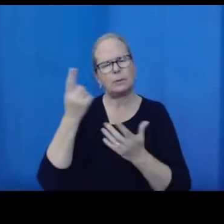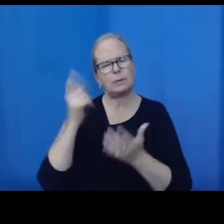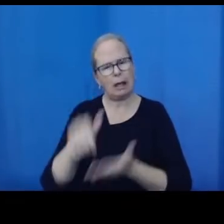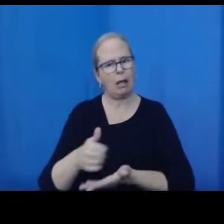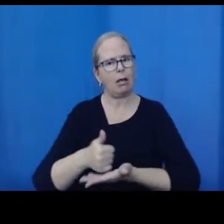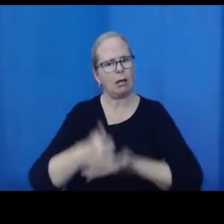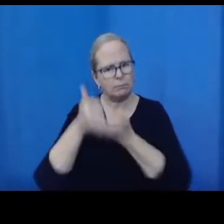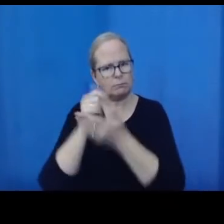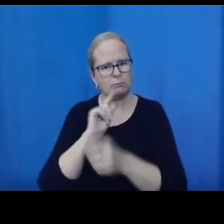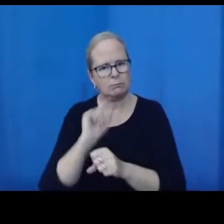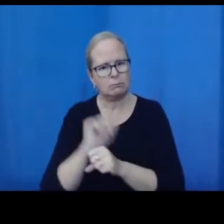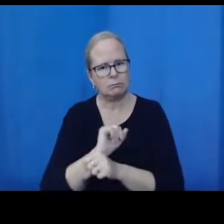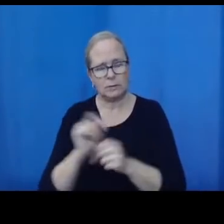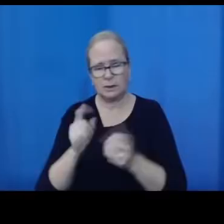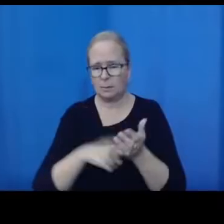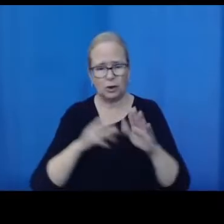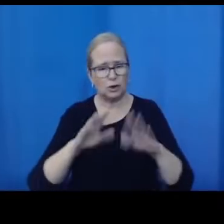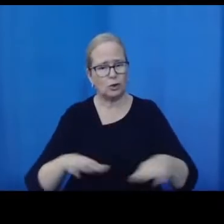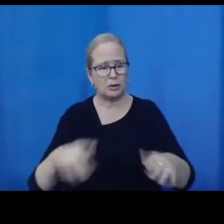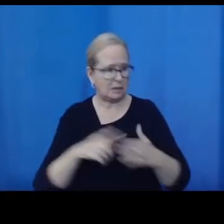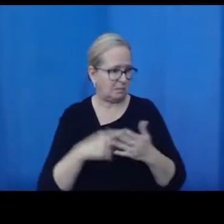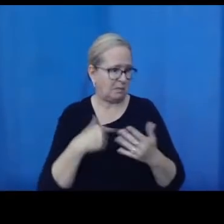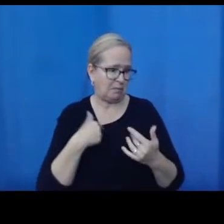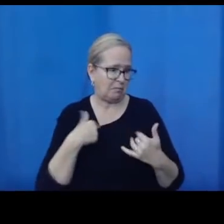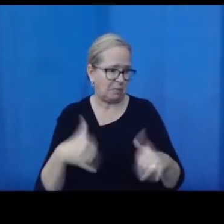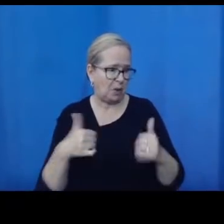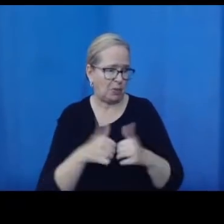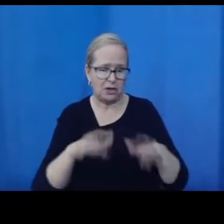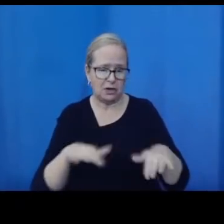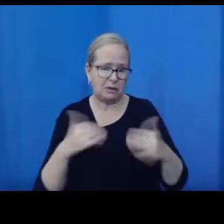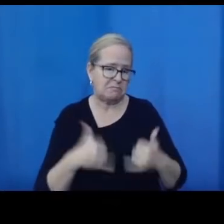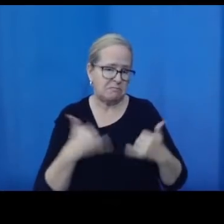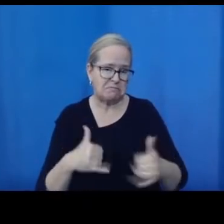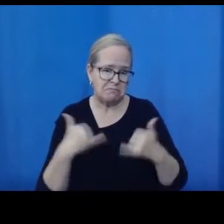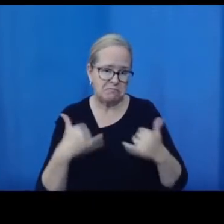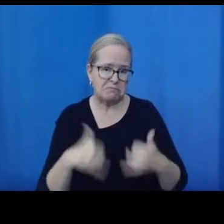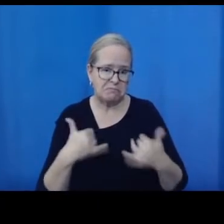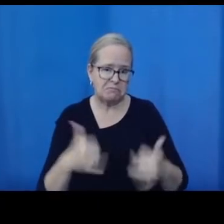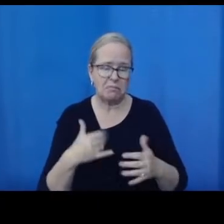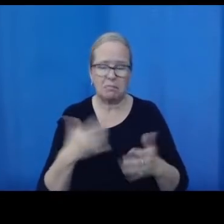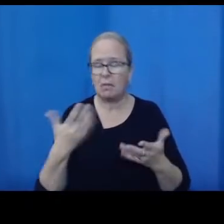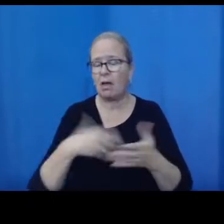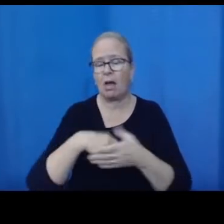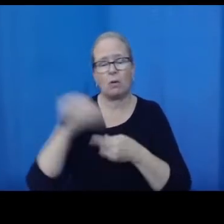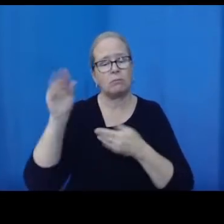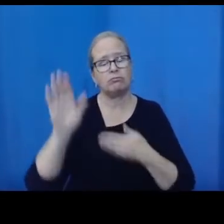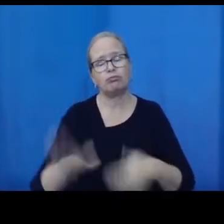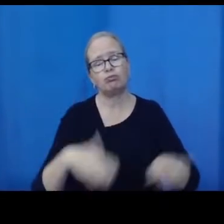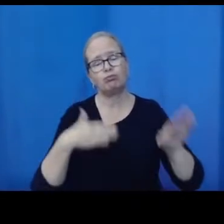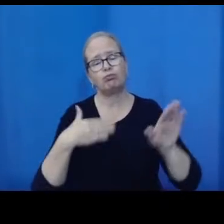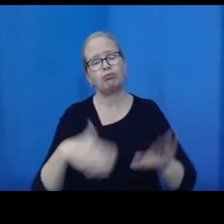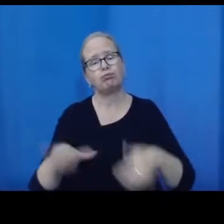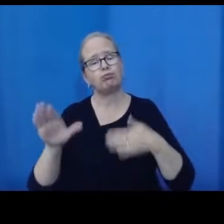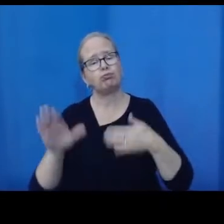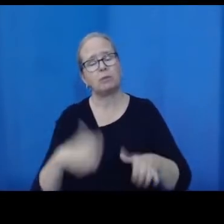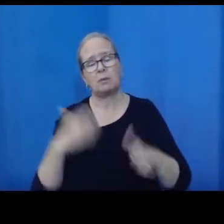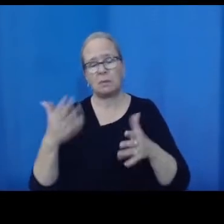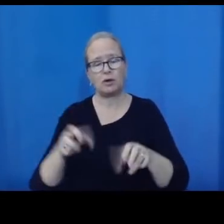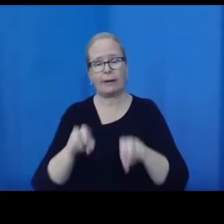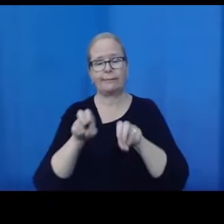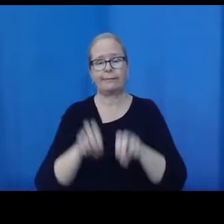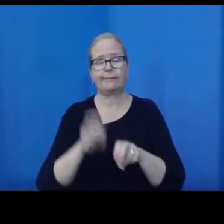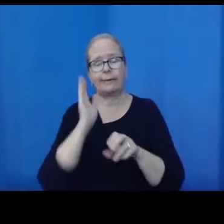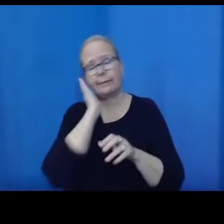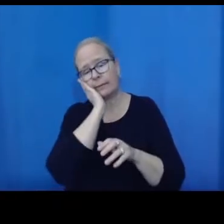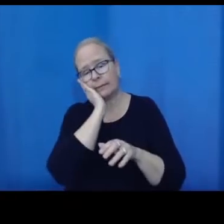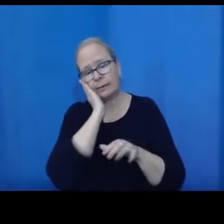going on a walk, or just laying in bed. I have a 5-year-old who struggles to fall asleep. And so for him, it's just